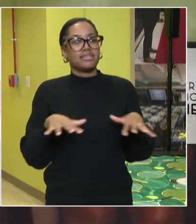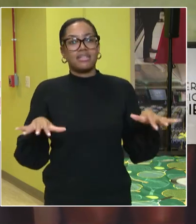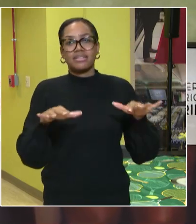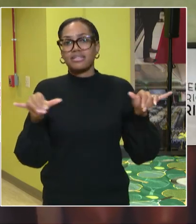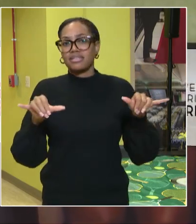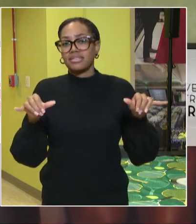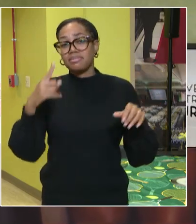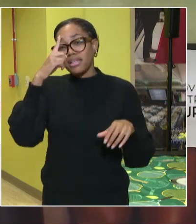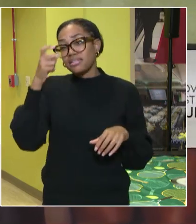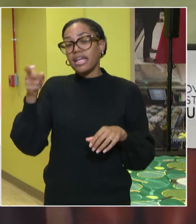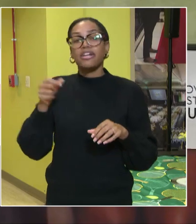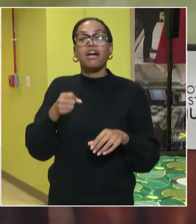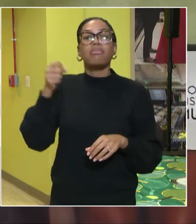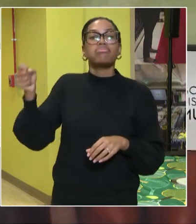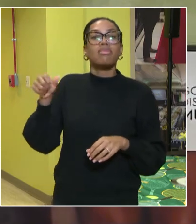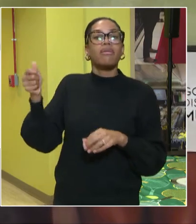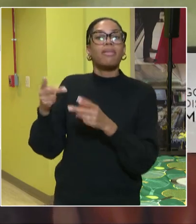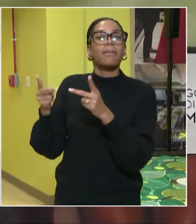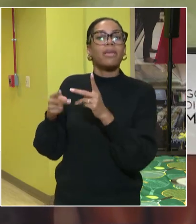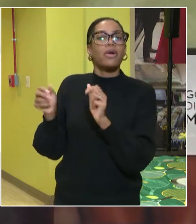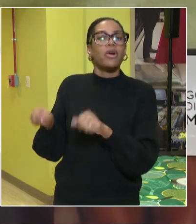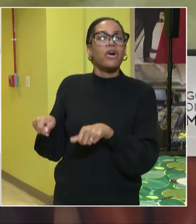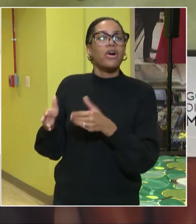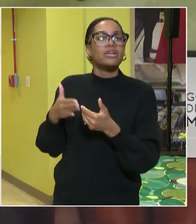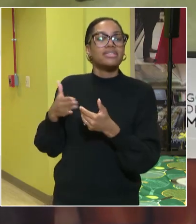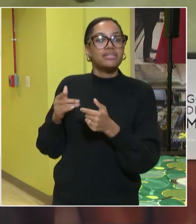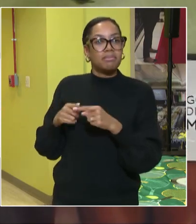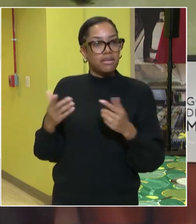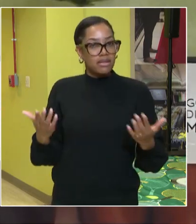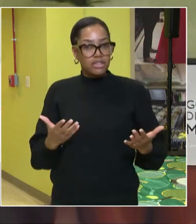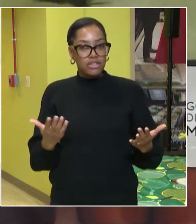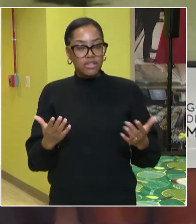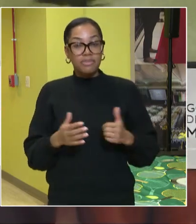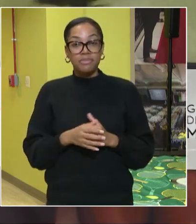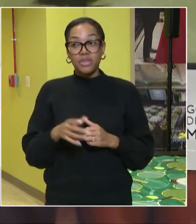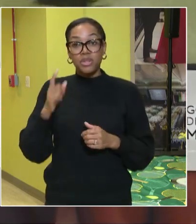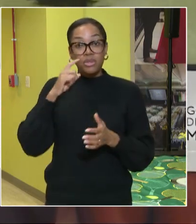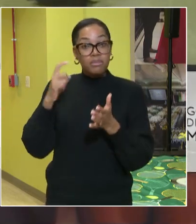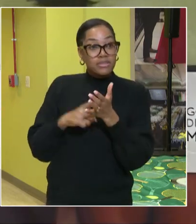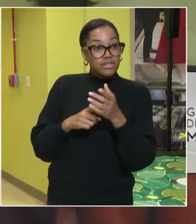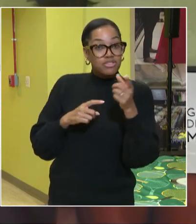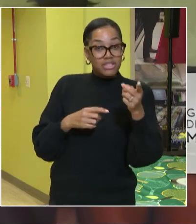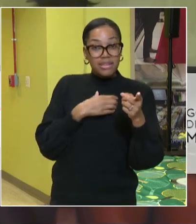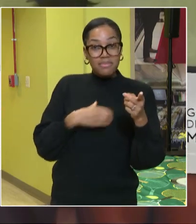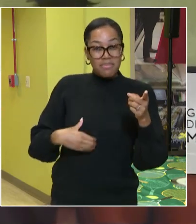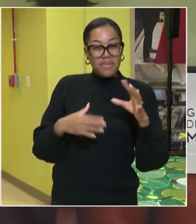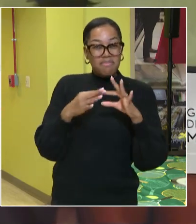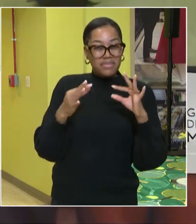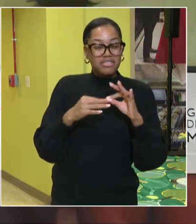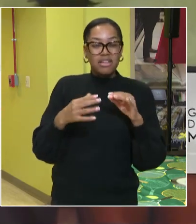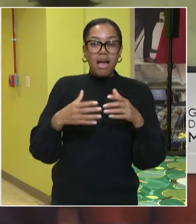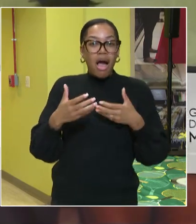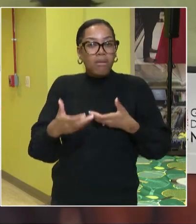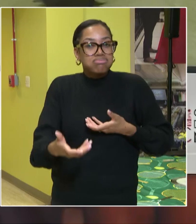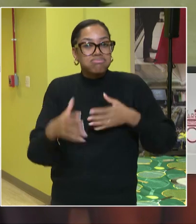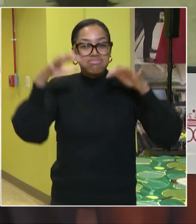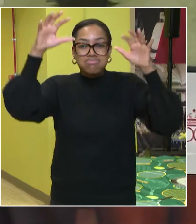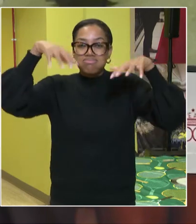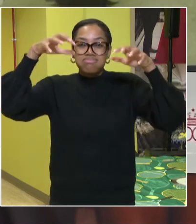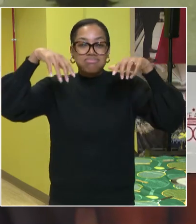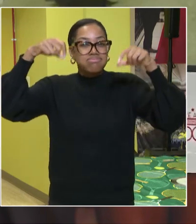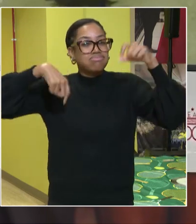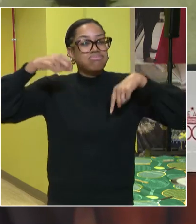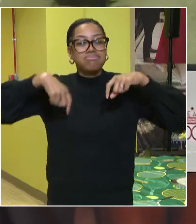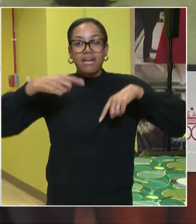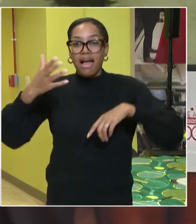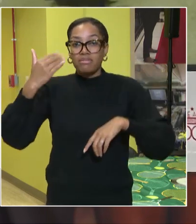many other places. As you heard, Madam Mayor mentioned that there's a monsoon happening outside, and originally we